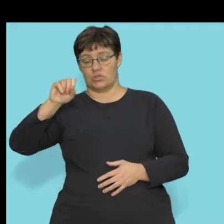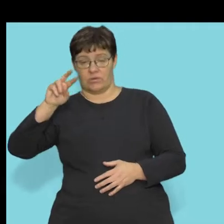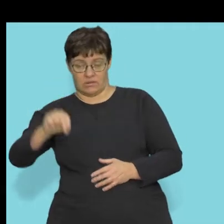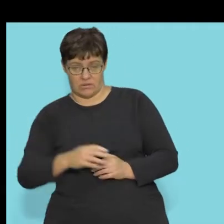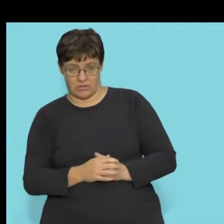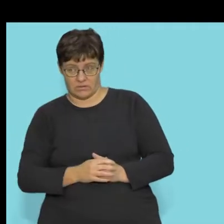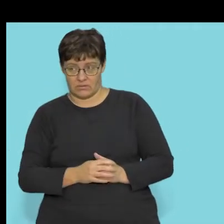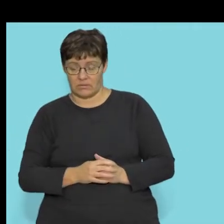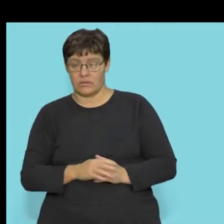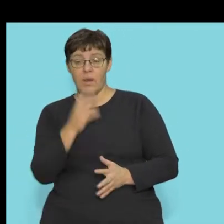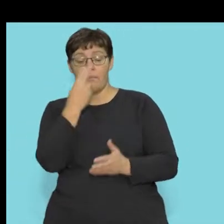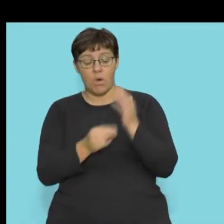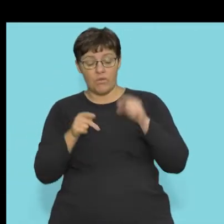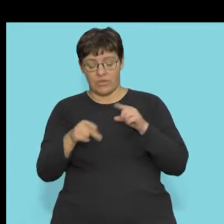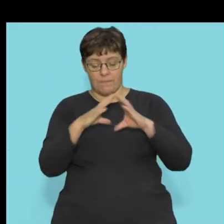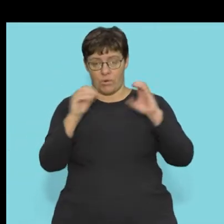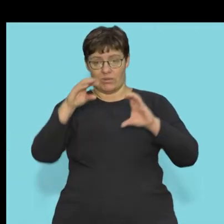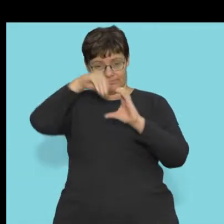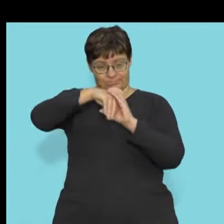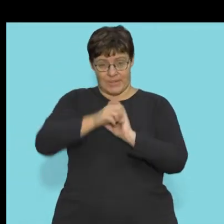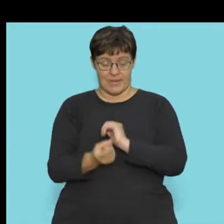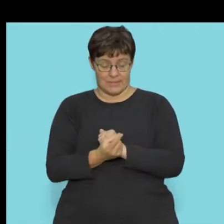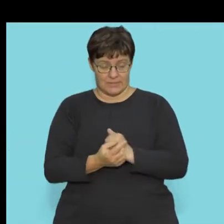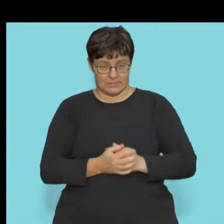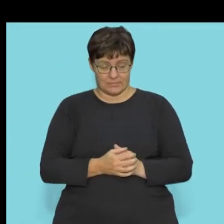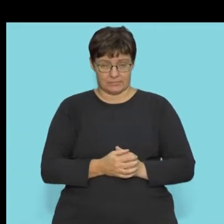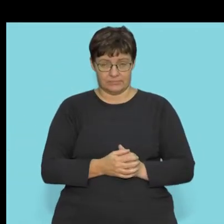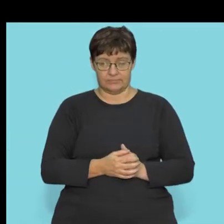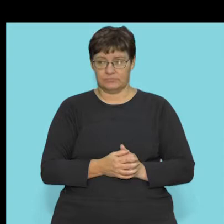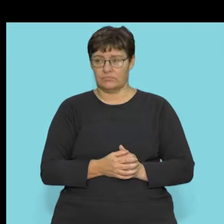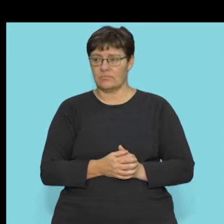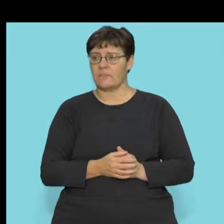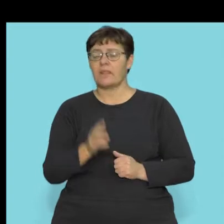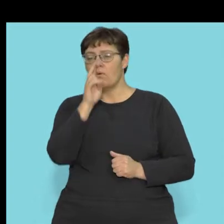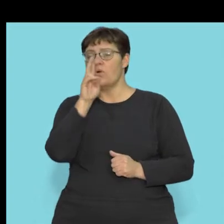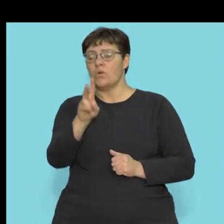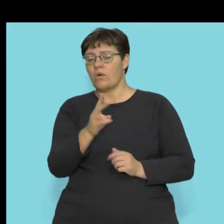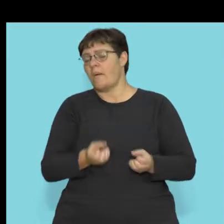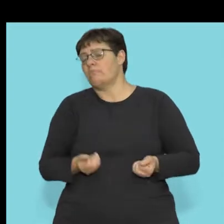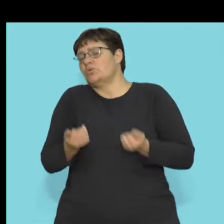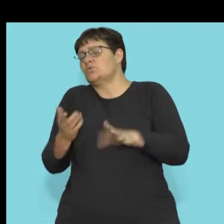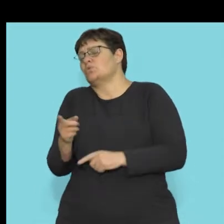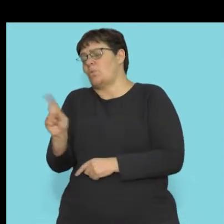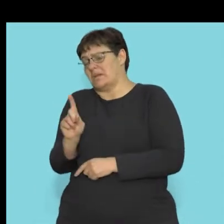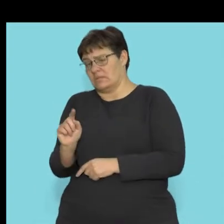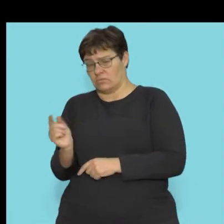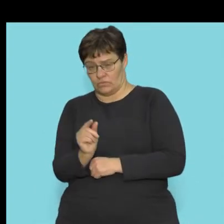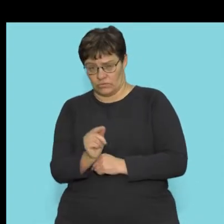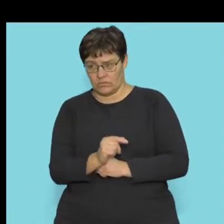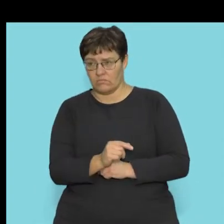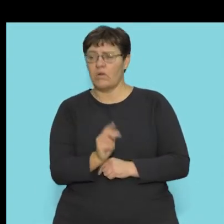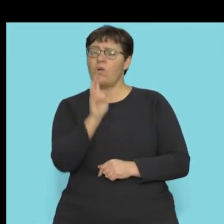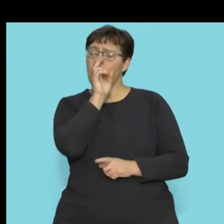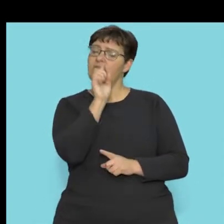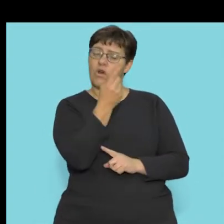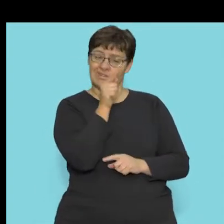as I mentioned, both of these occur within the mitochondria. So guys, we will look at what is produced in a bit. Let's get straight